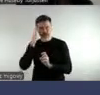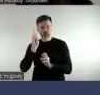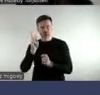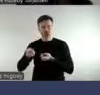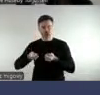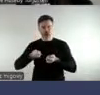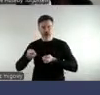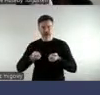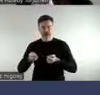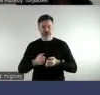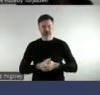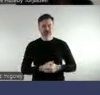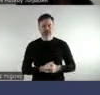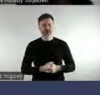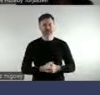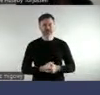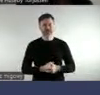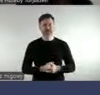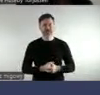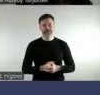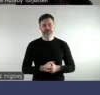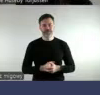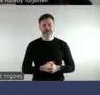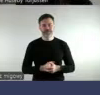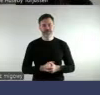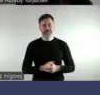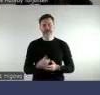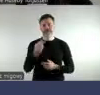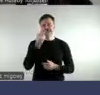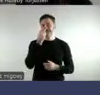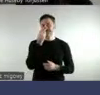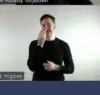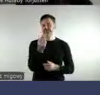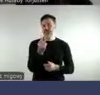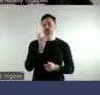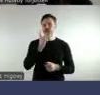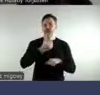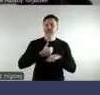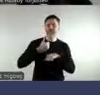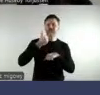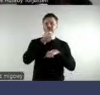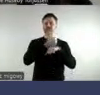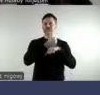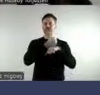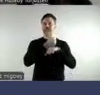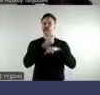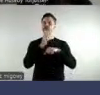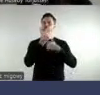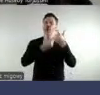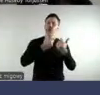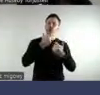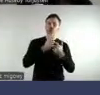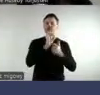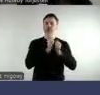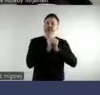in lead in a crisis, in the rescue operations, and we are having